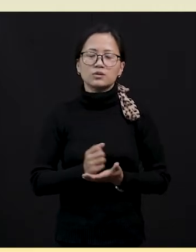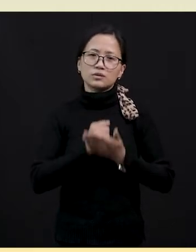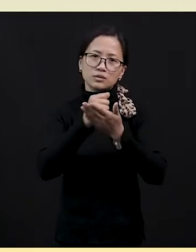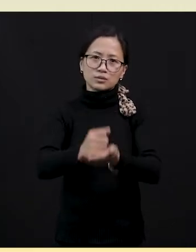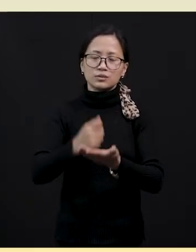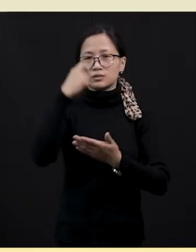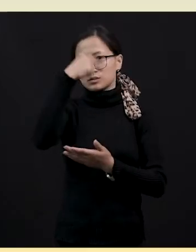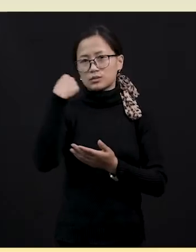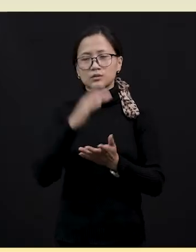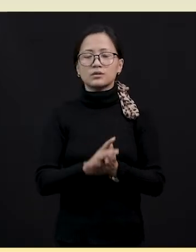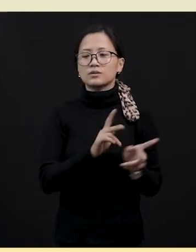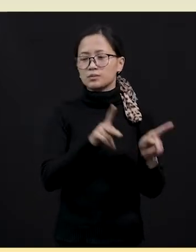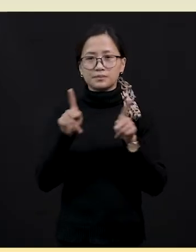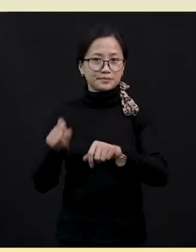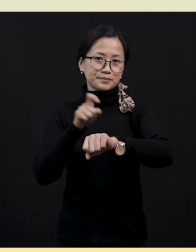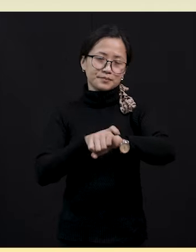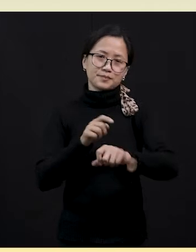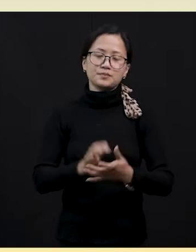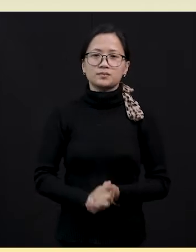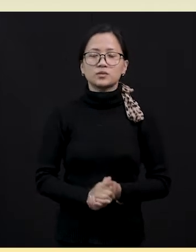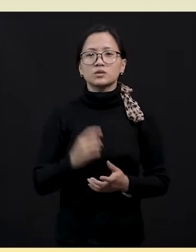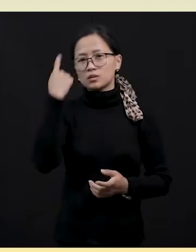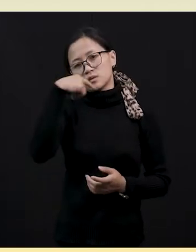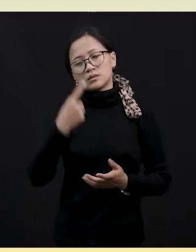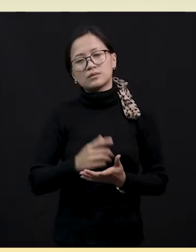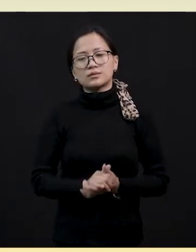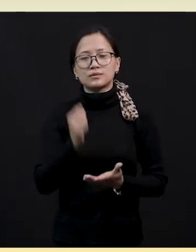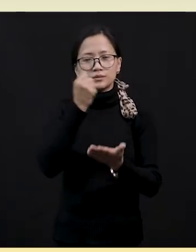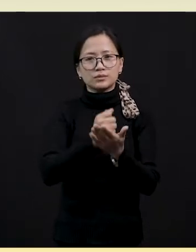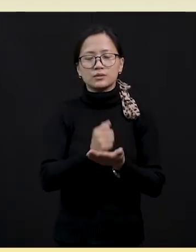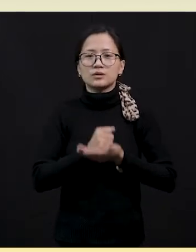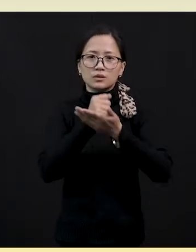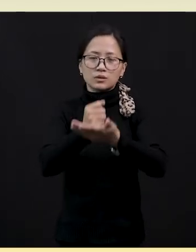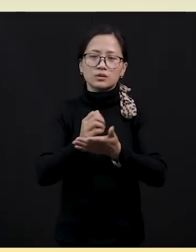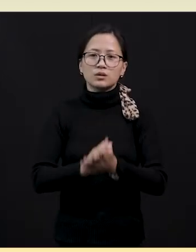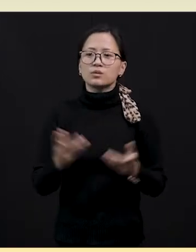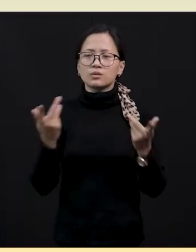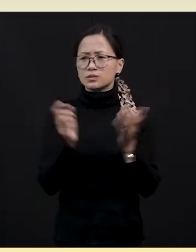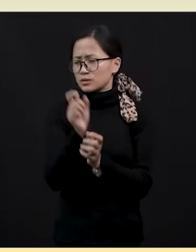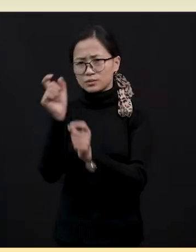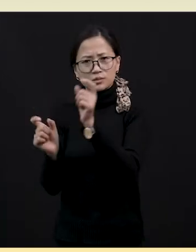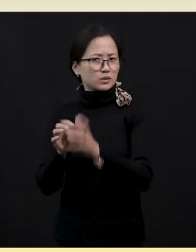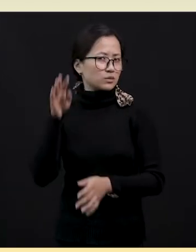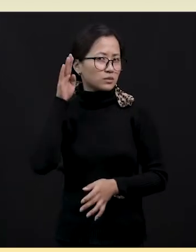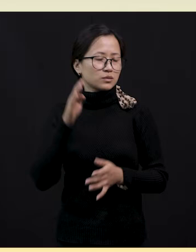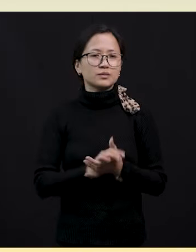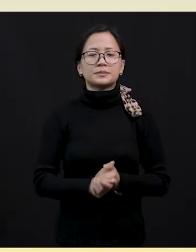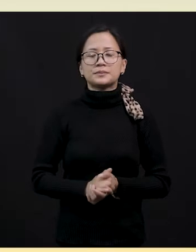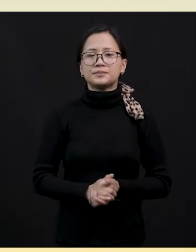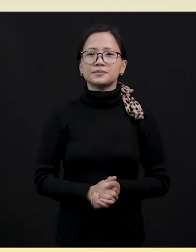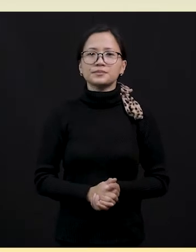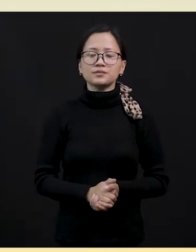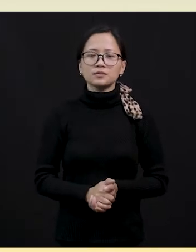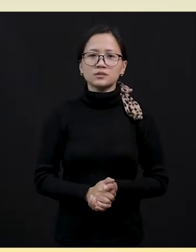him act at the proper time. So who are there who should be helping? What are the people that he should listen to? They said